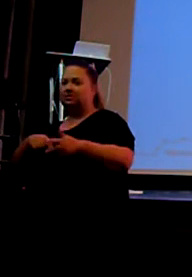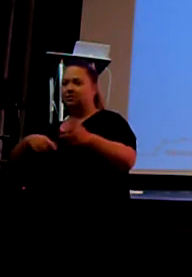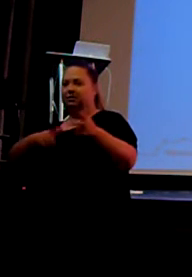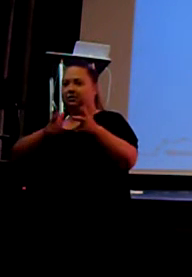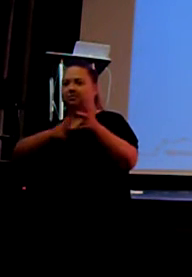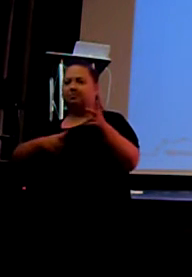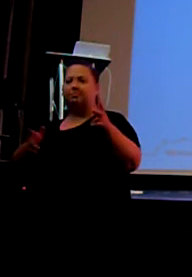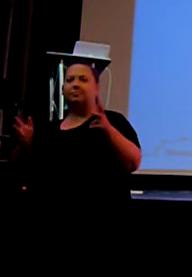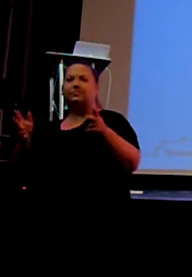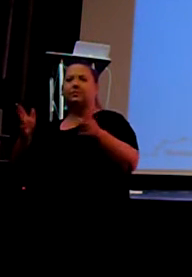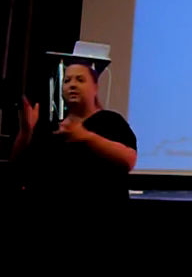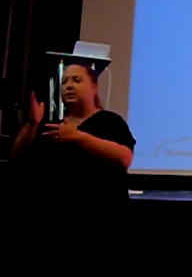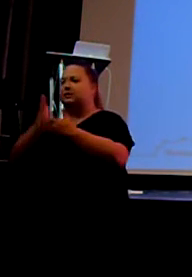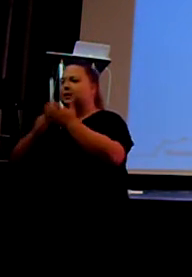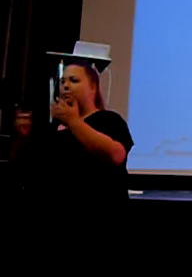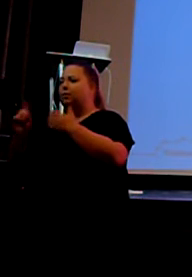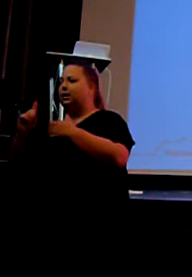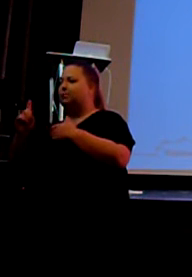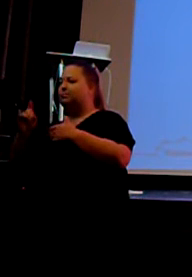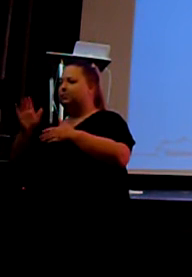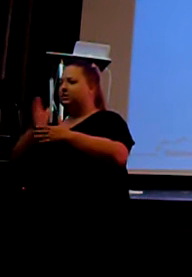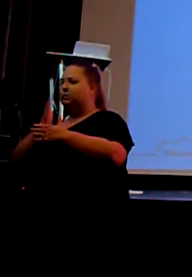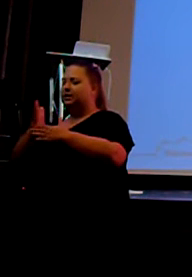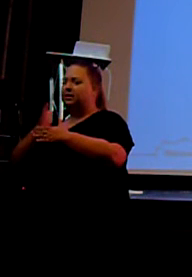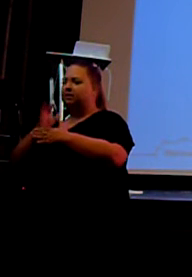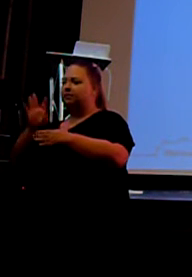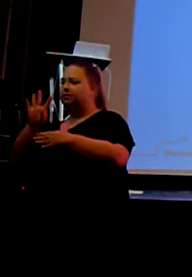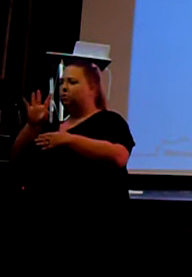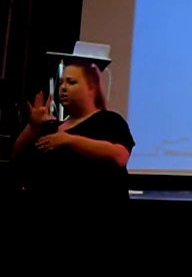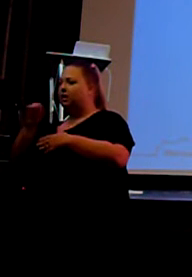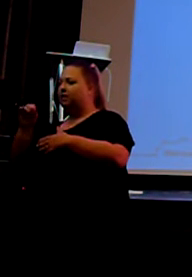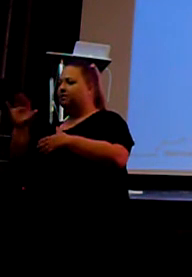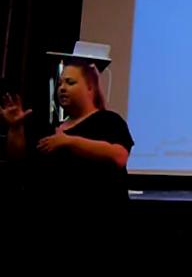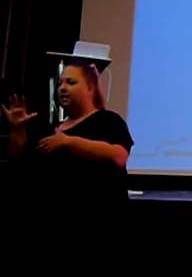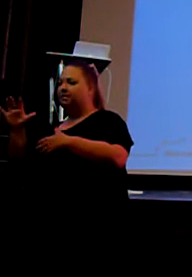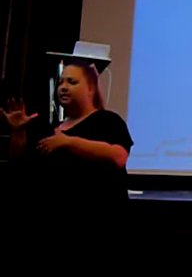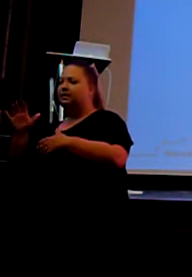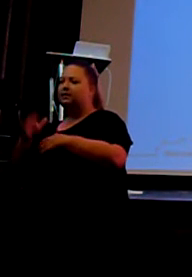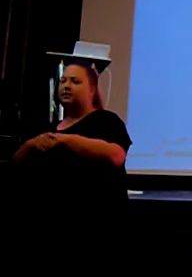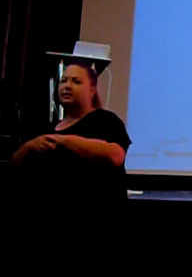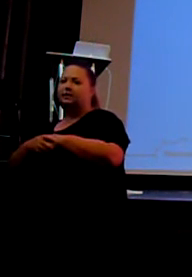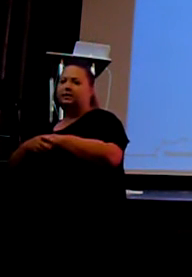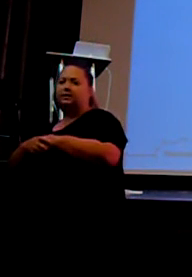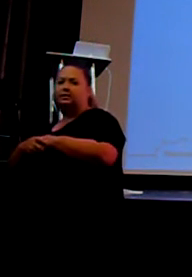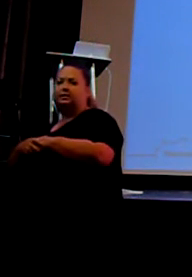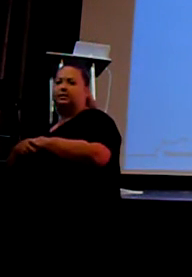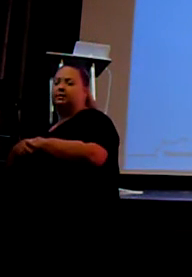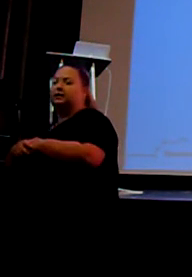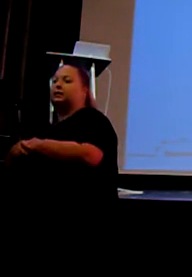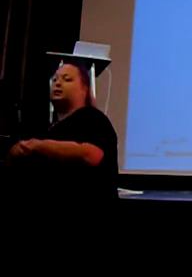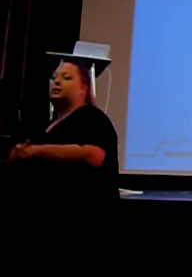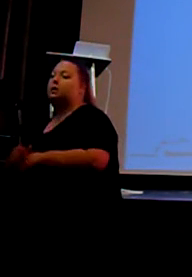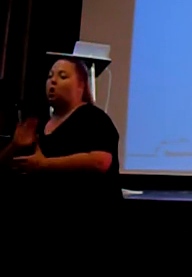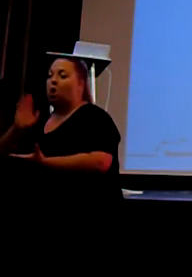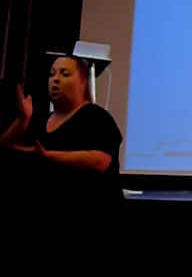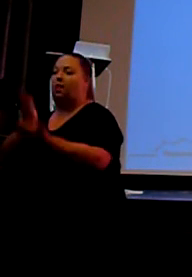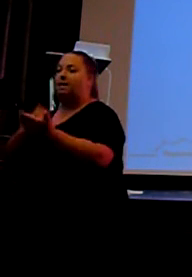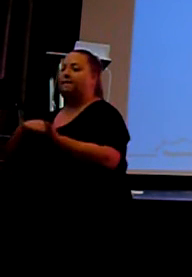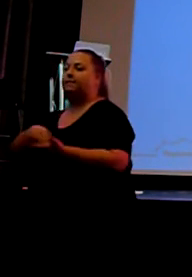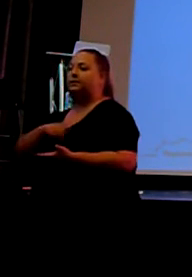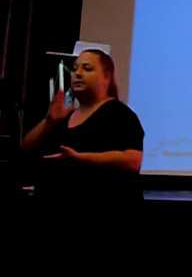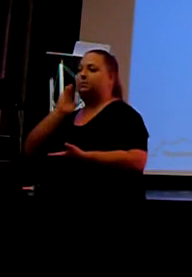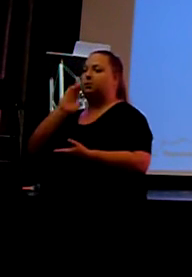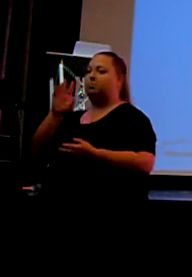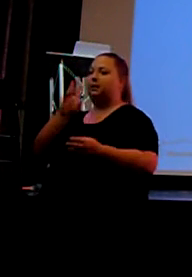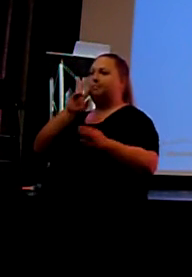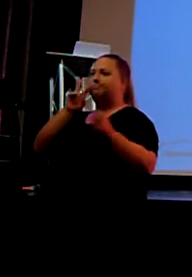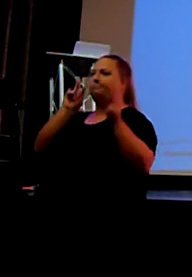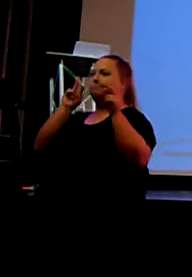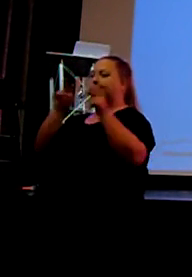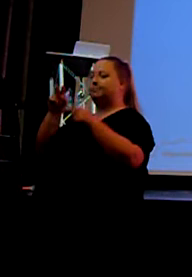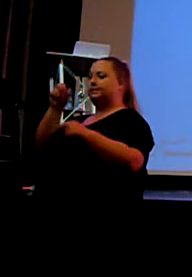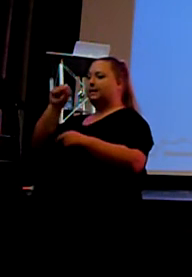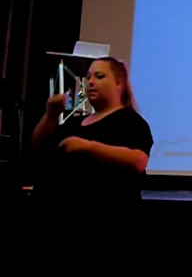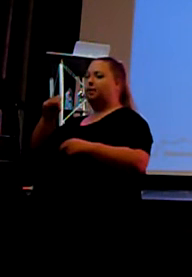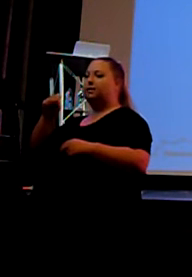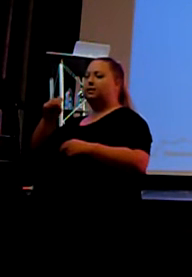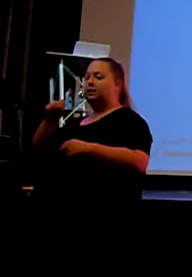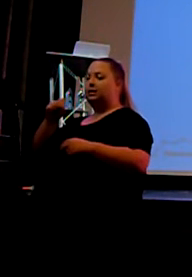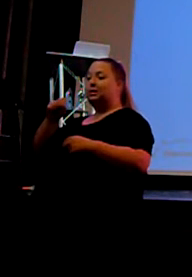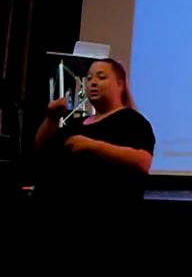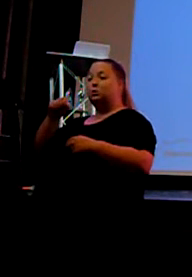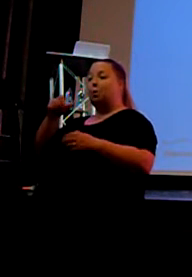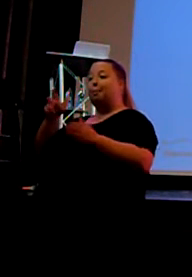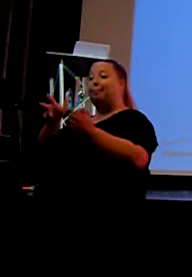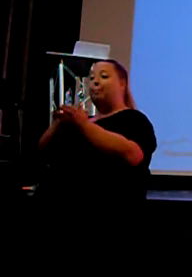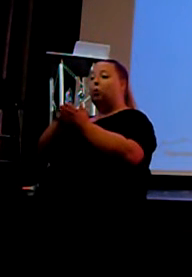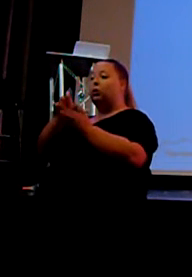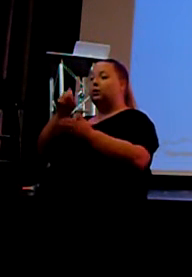somewhere between 4 and 5 or so. And obviously then we will be facing south, all of us. So on the port side would be the best way to